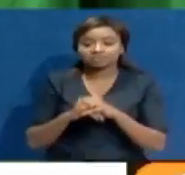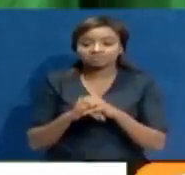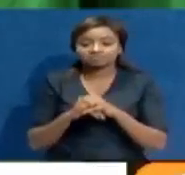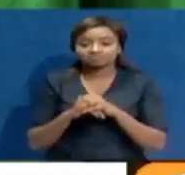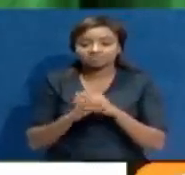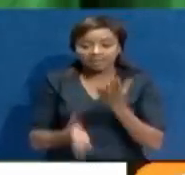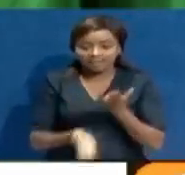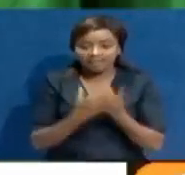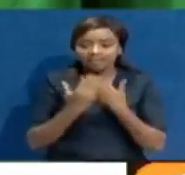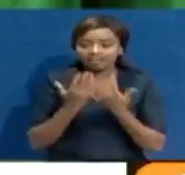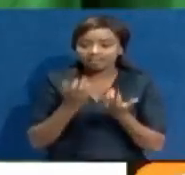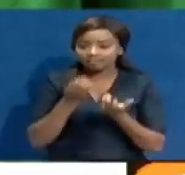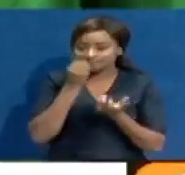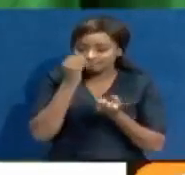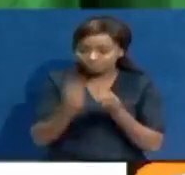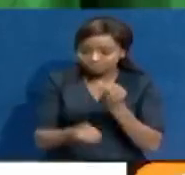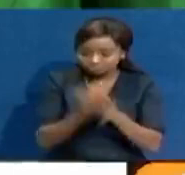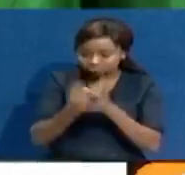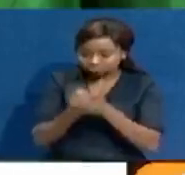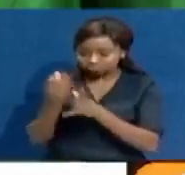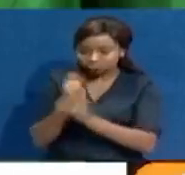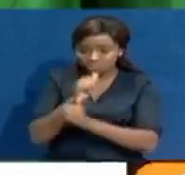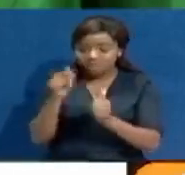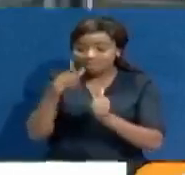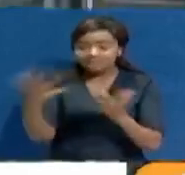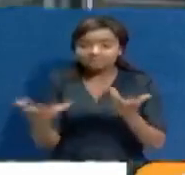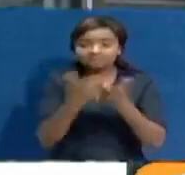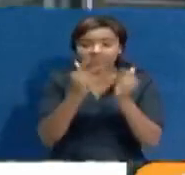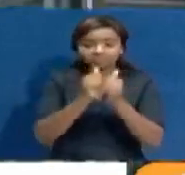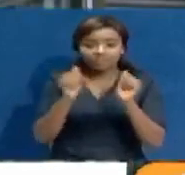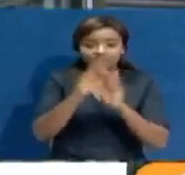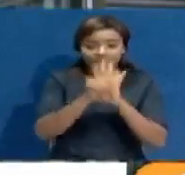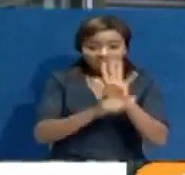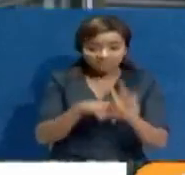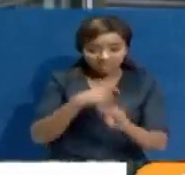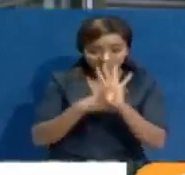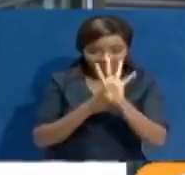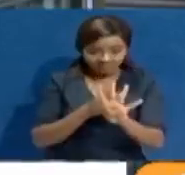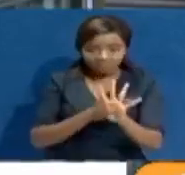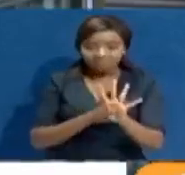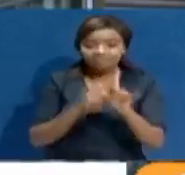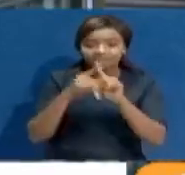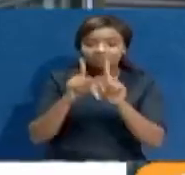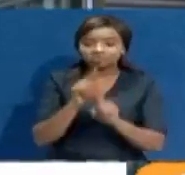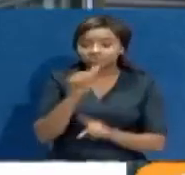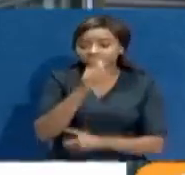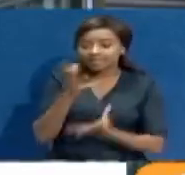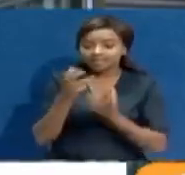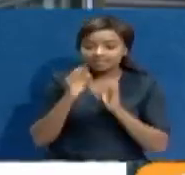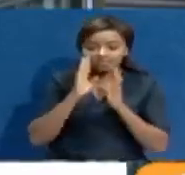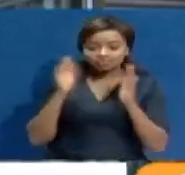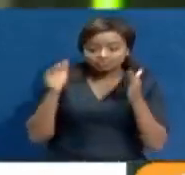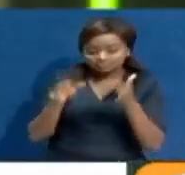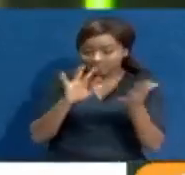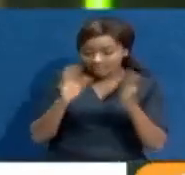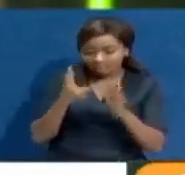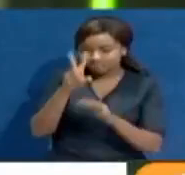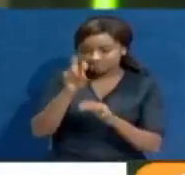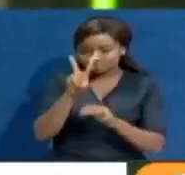food production, which is part of the Big Four agenda. Also top on the list is the consideration and approval